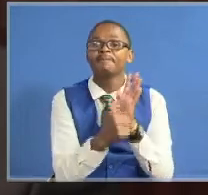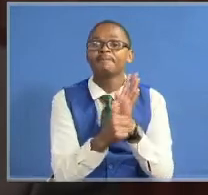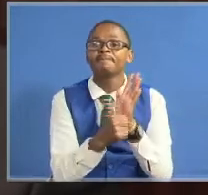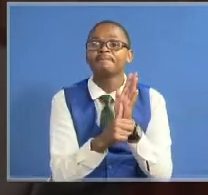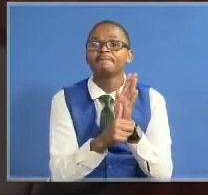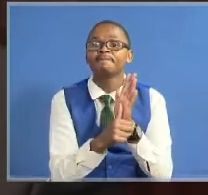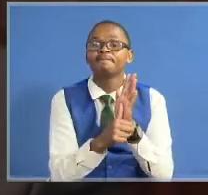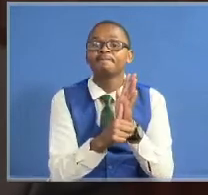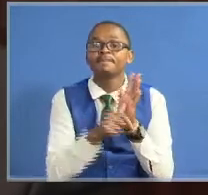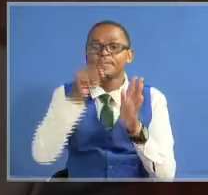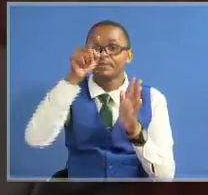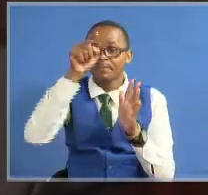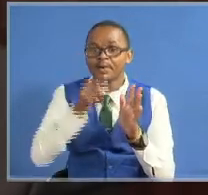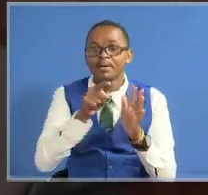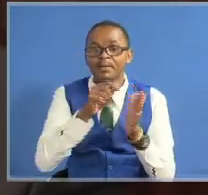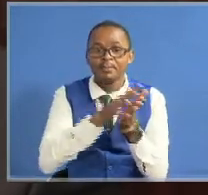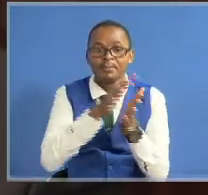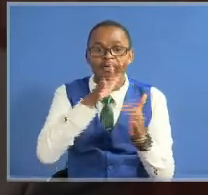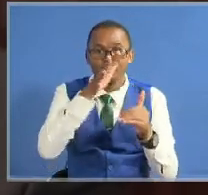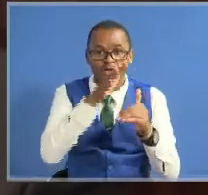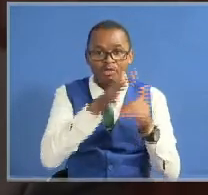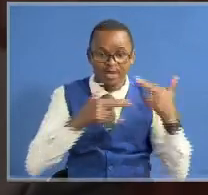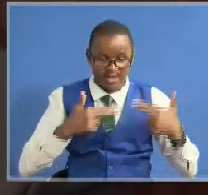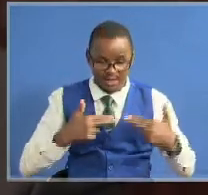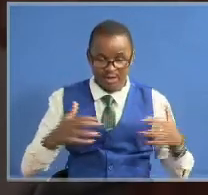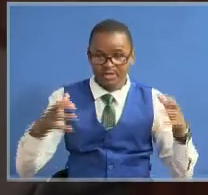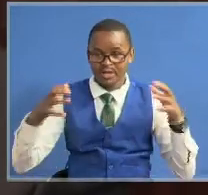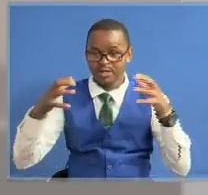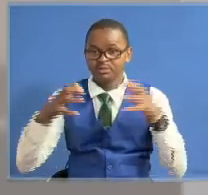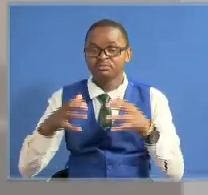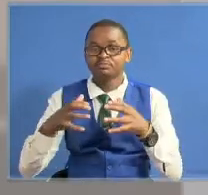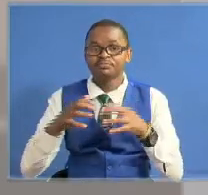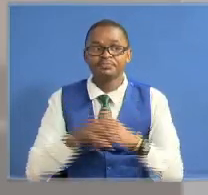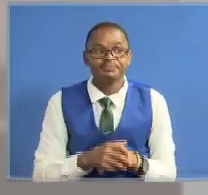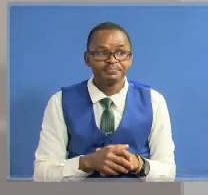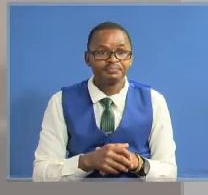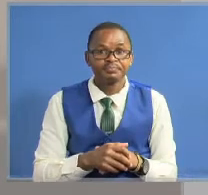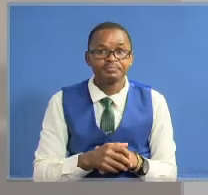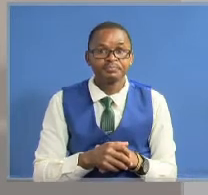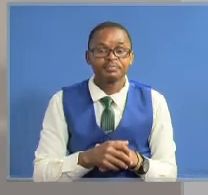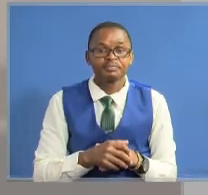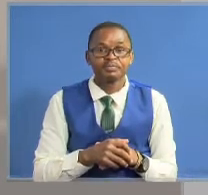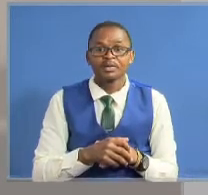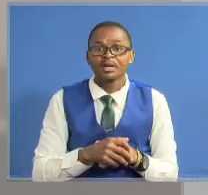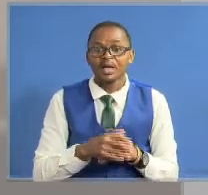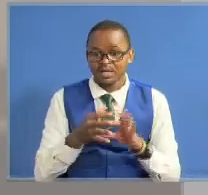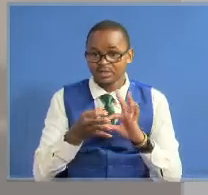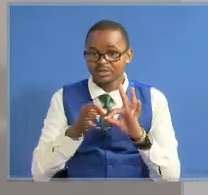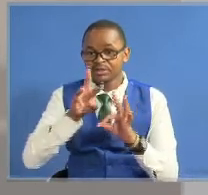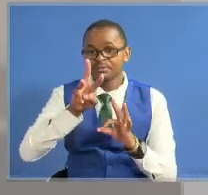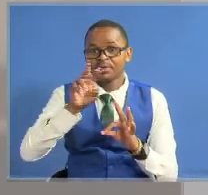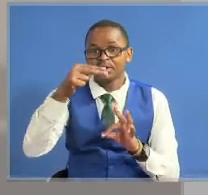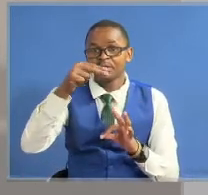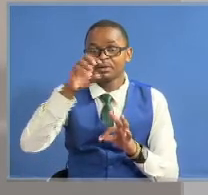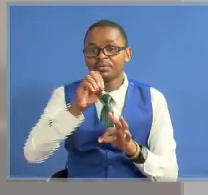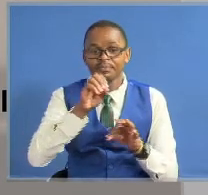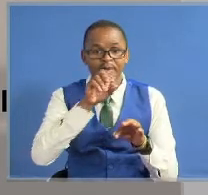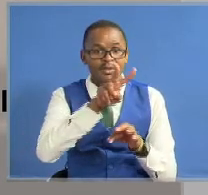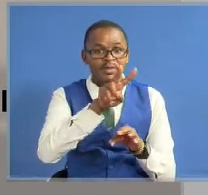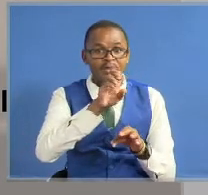issues, you need more than the health sector. According to statistics from WHO,